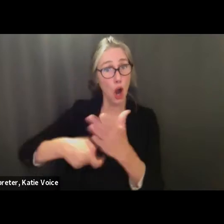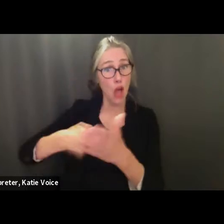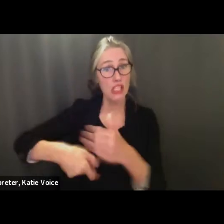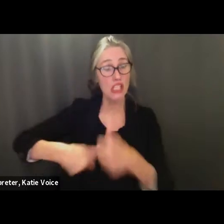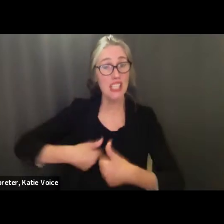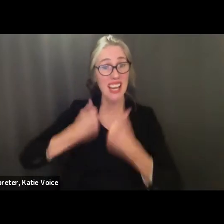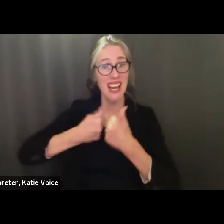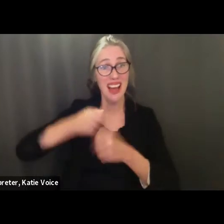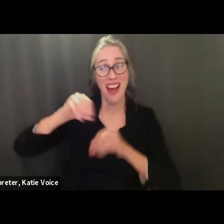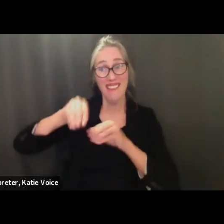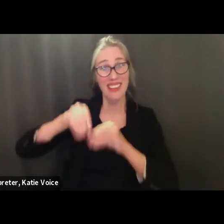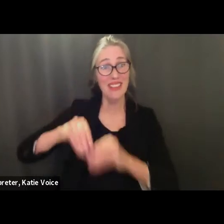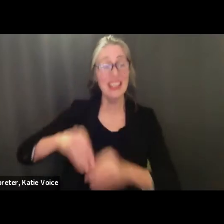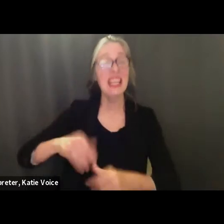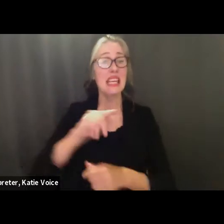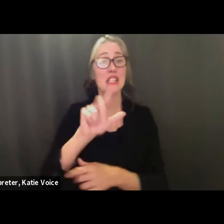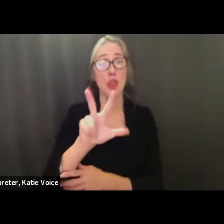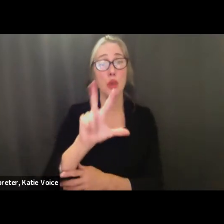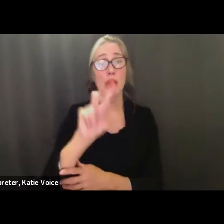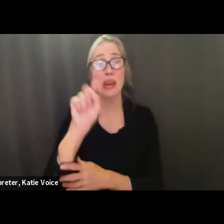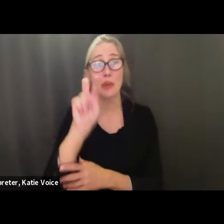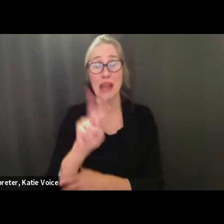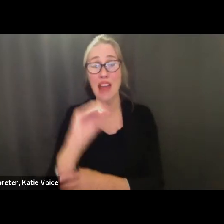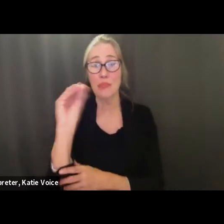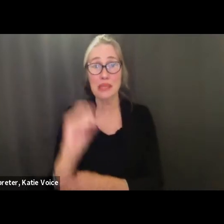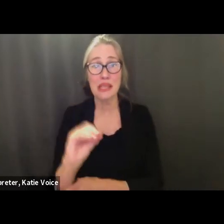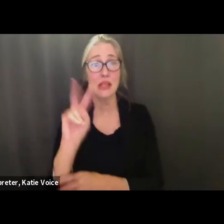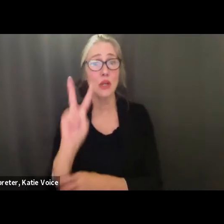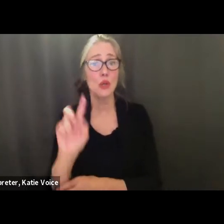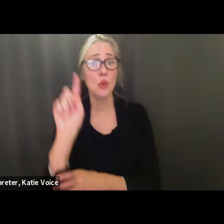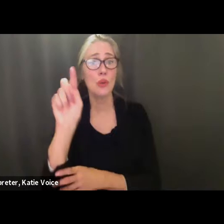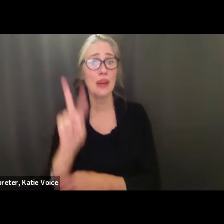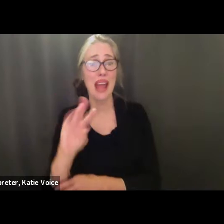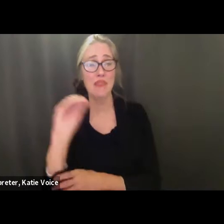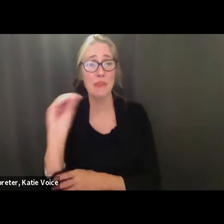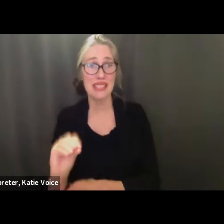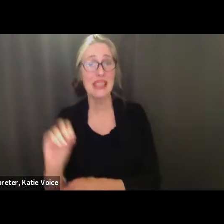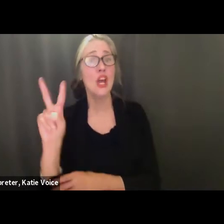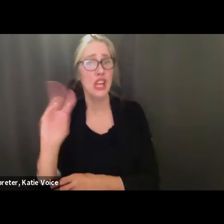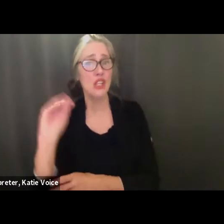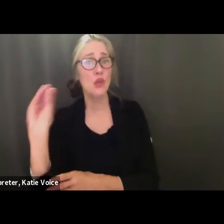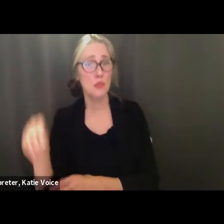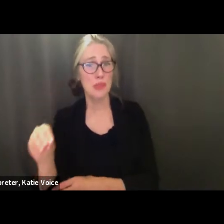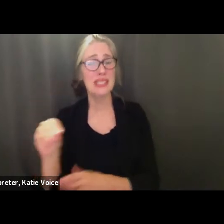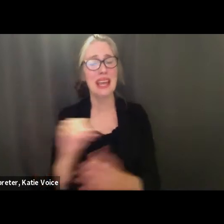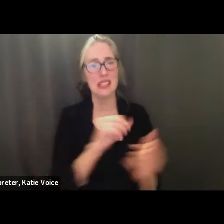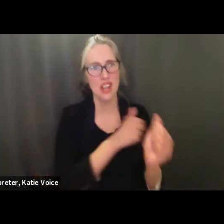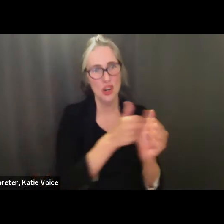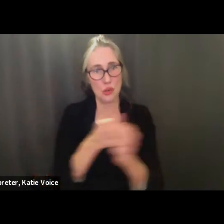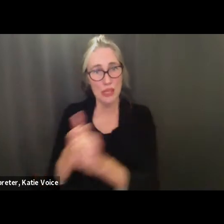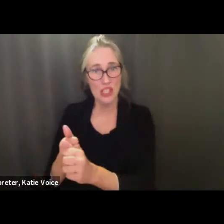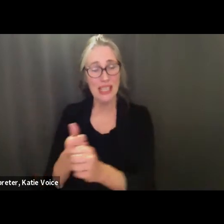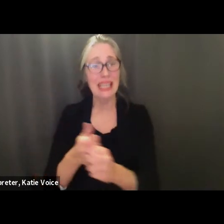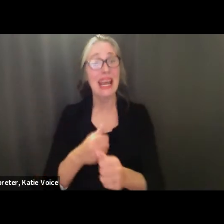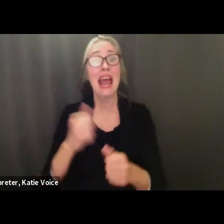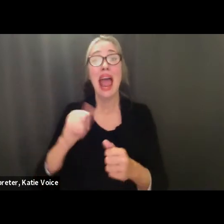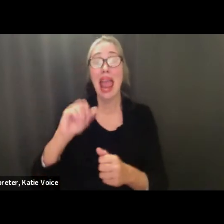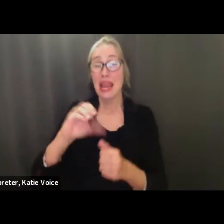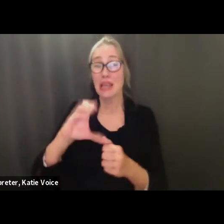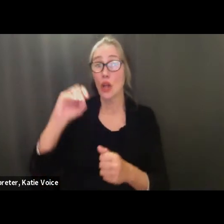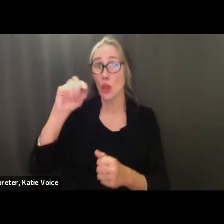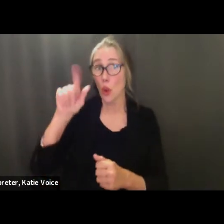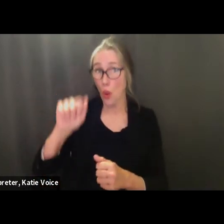3.5%, 2.5%, and 2% respectively. In addition to the COLA, the district agreed to pay